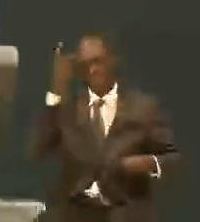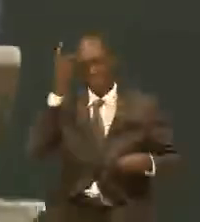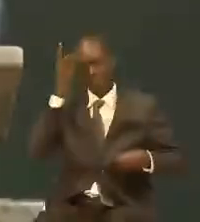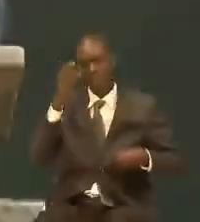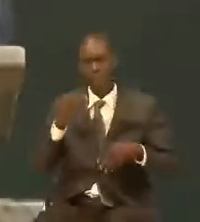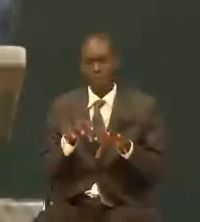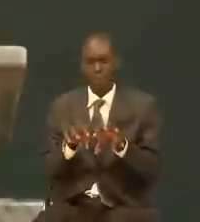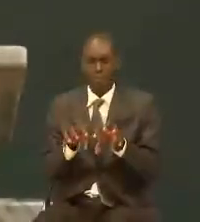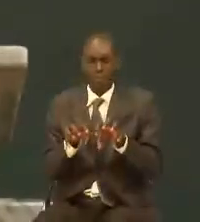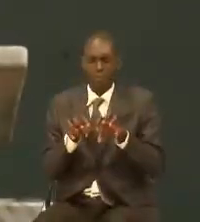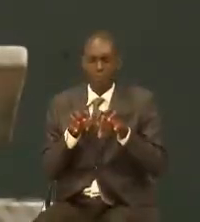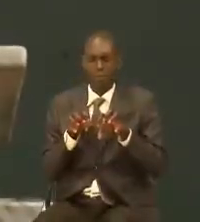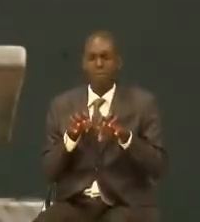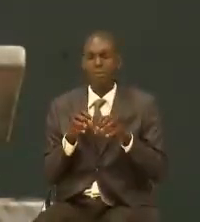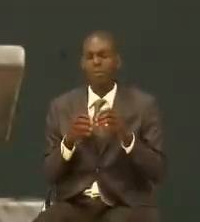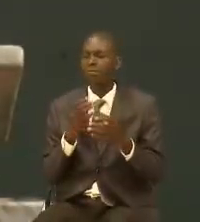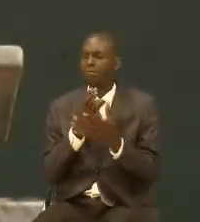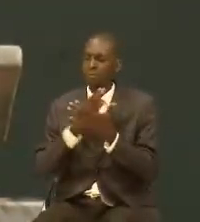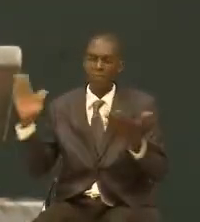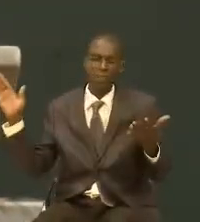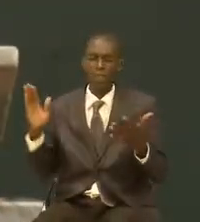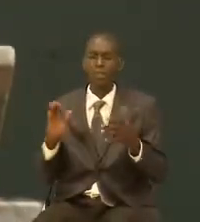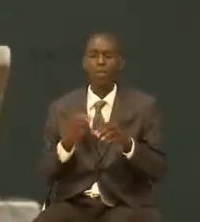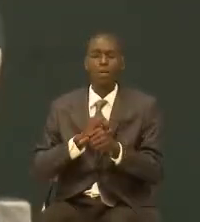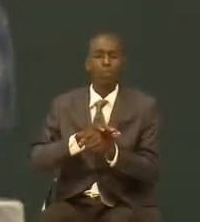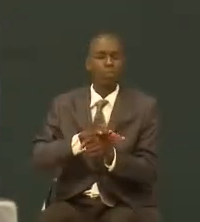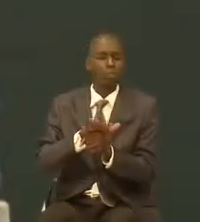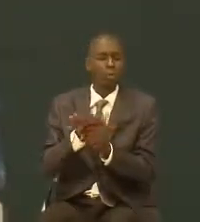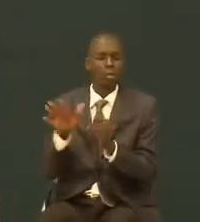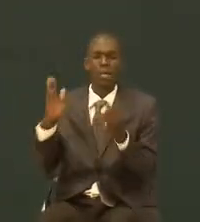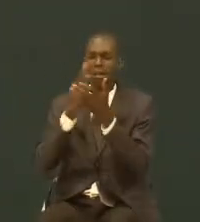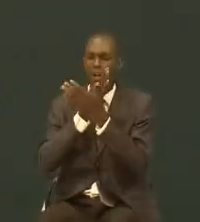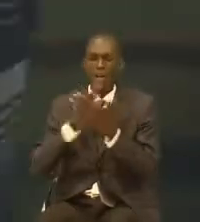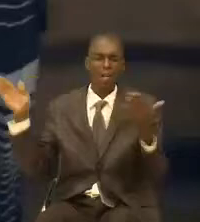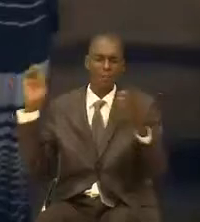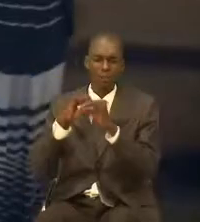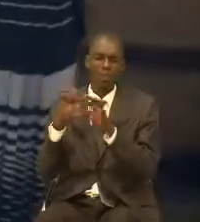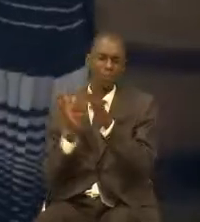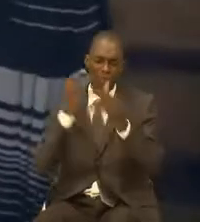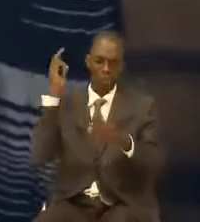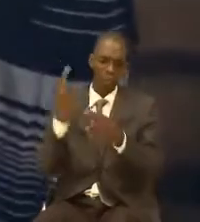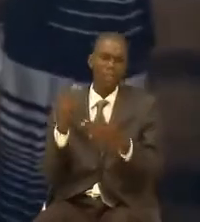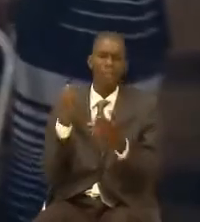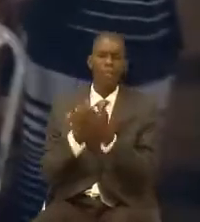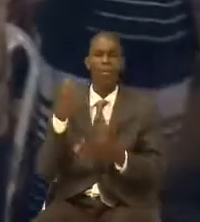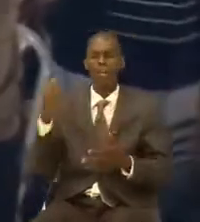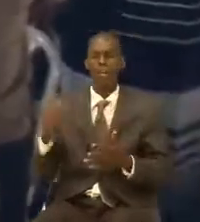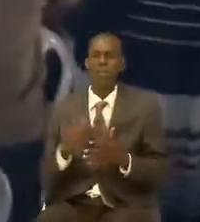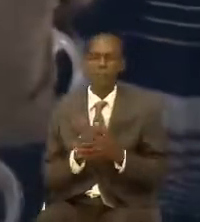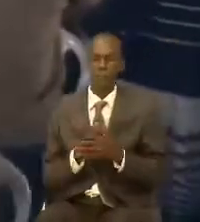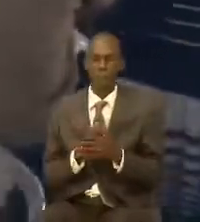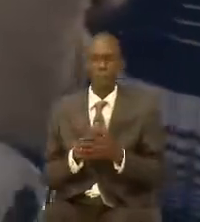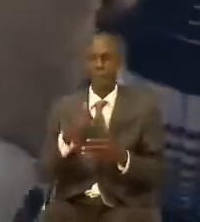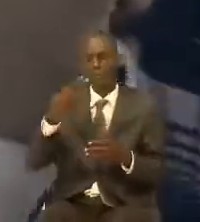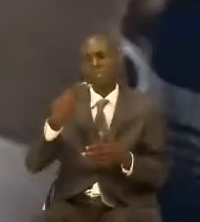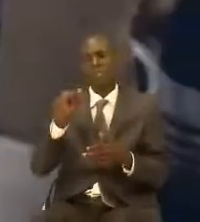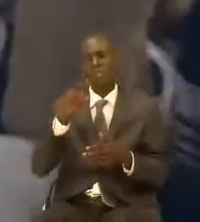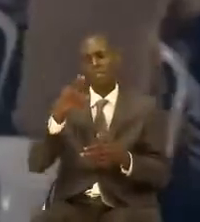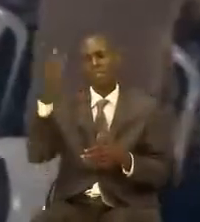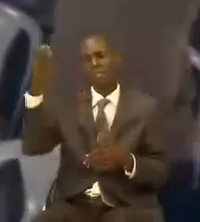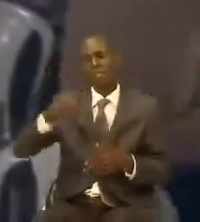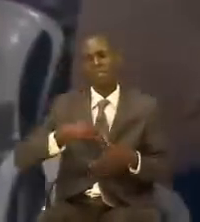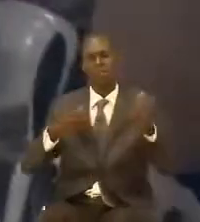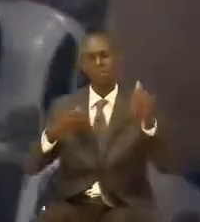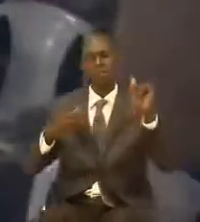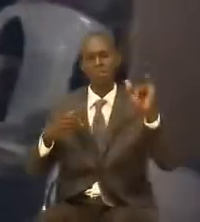away covey 19 vanish away in jesus name it shall be is be healed